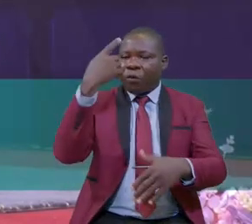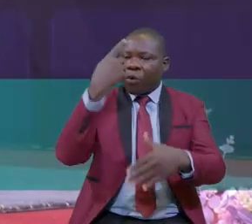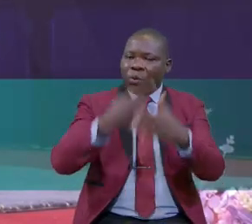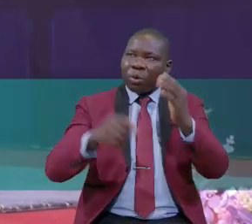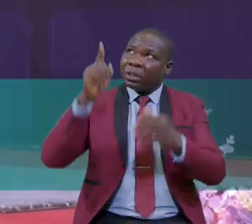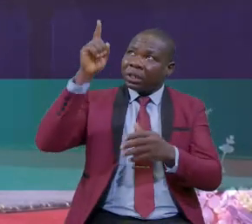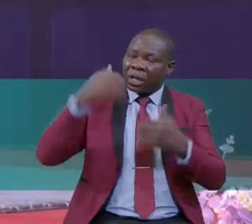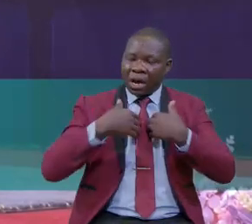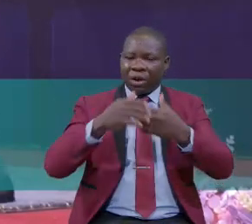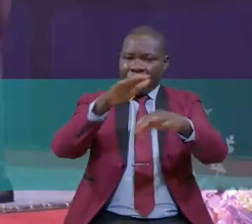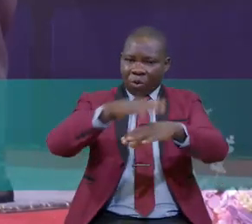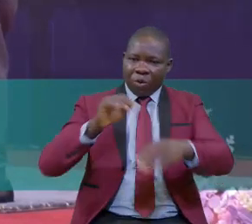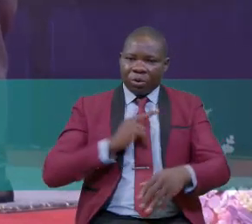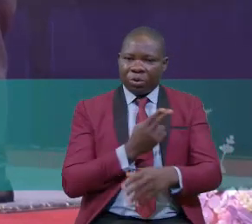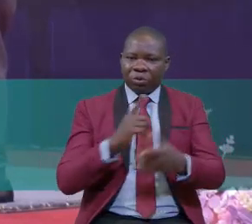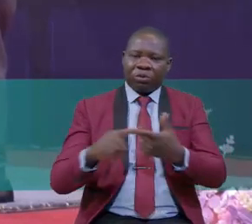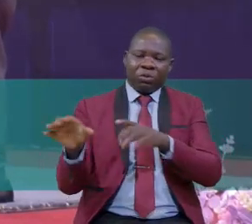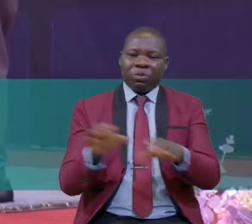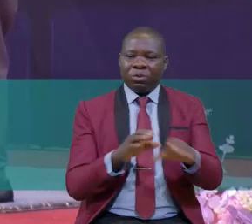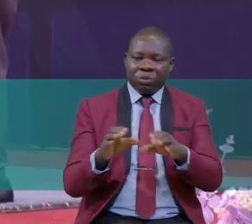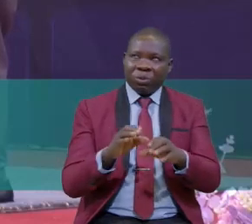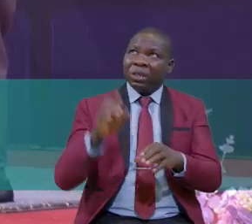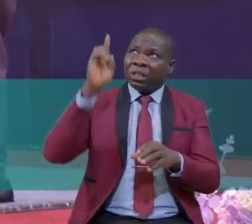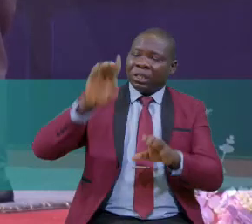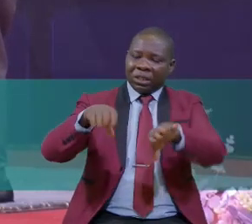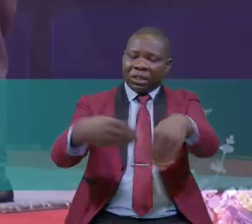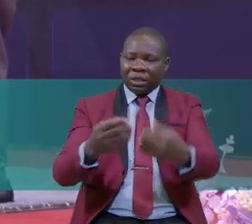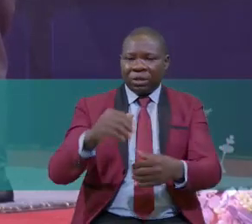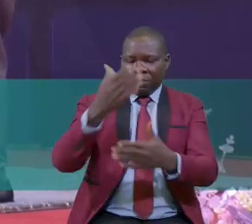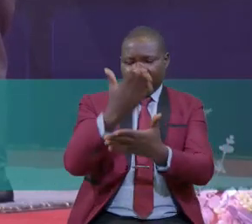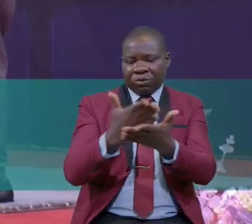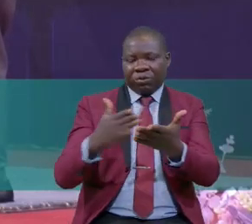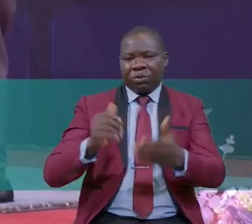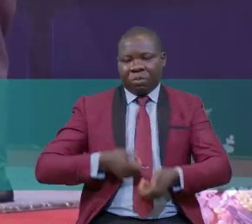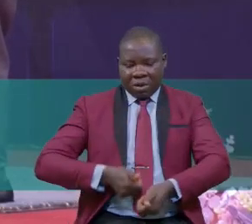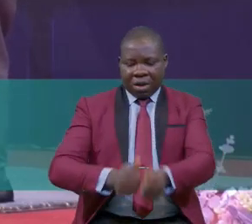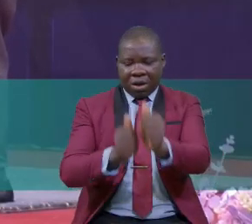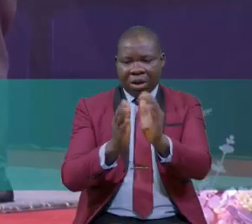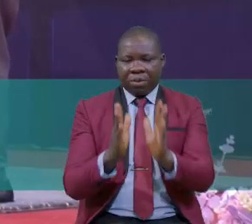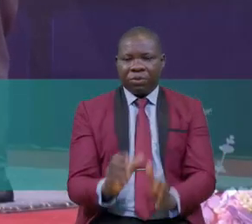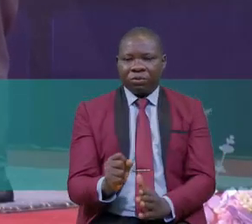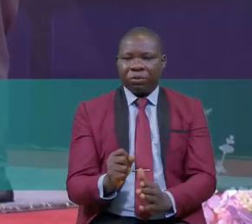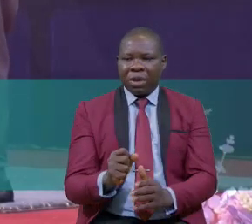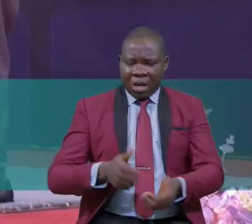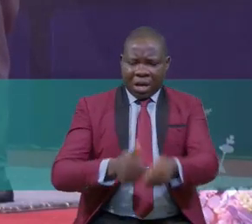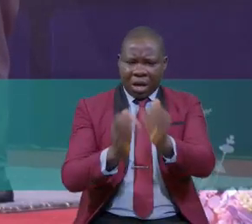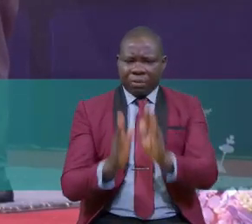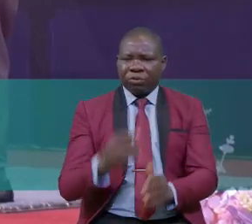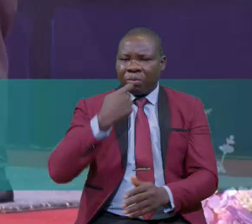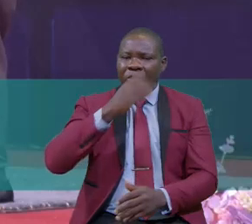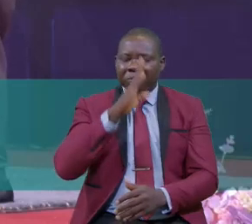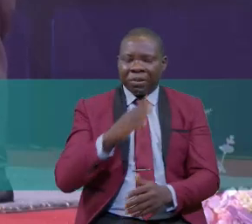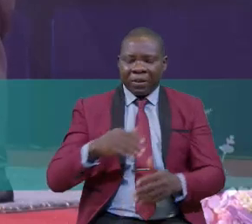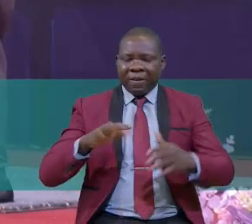some apostles. The apostle must be fearless and must be